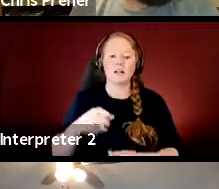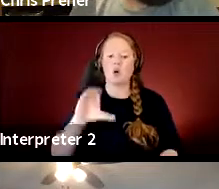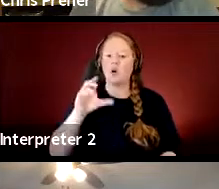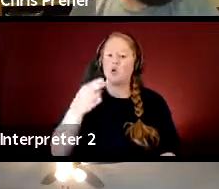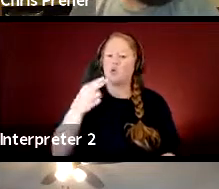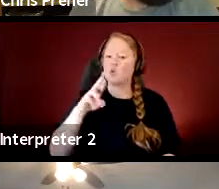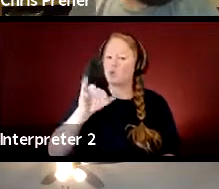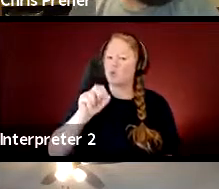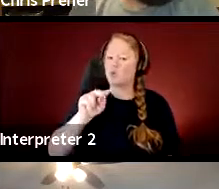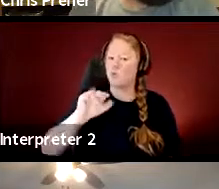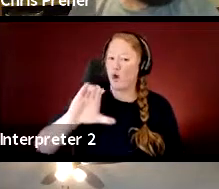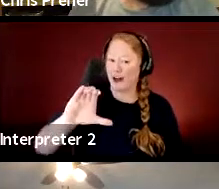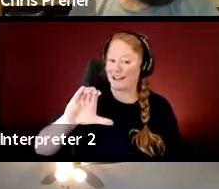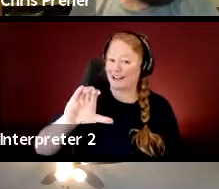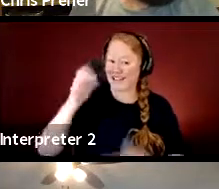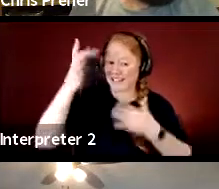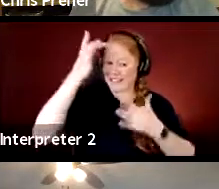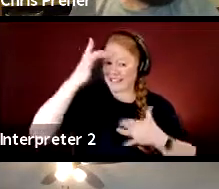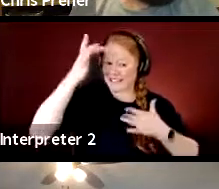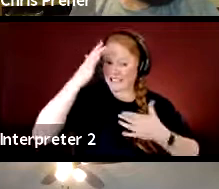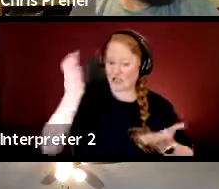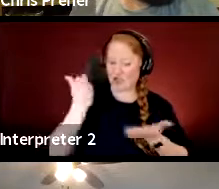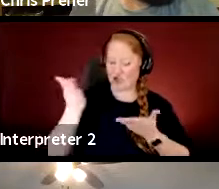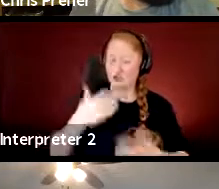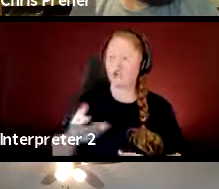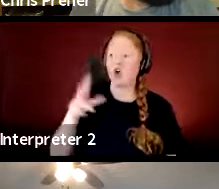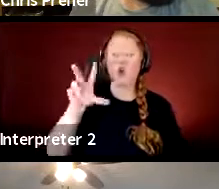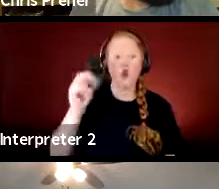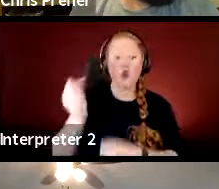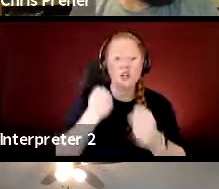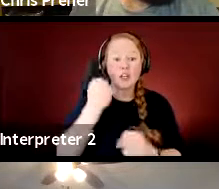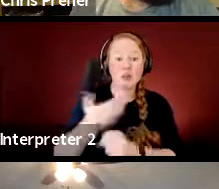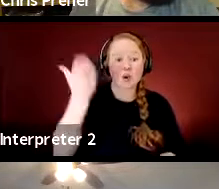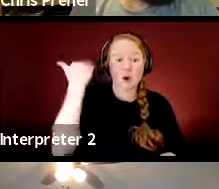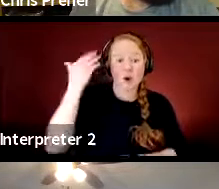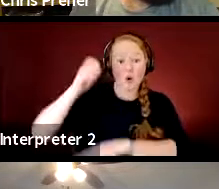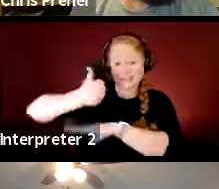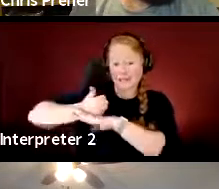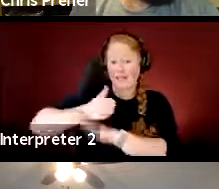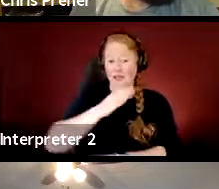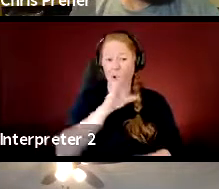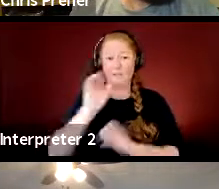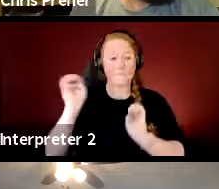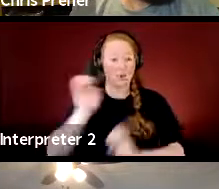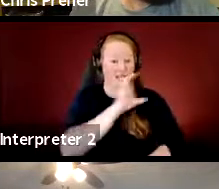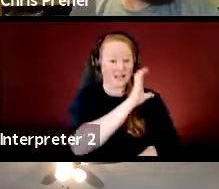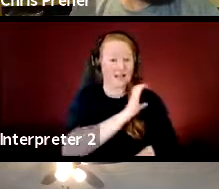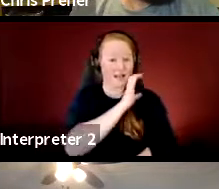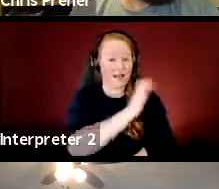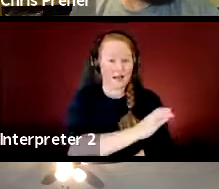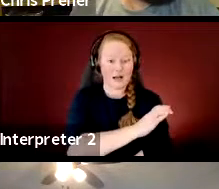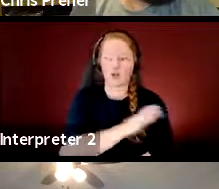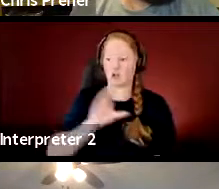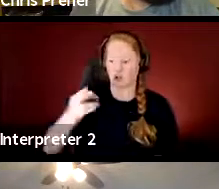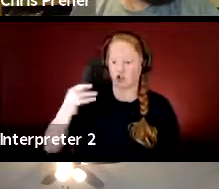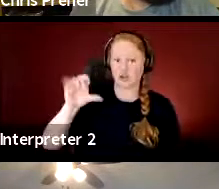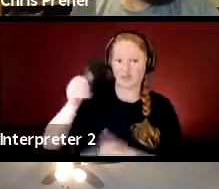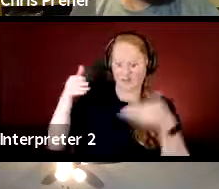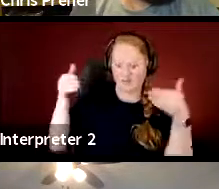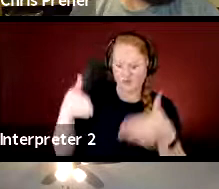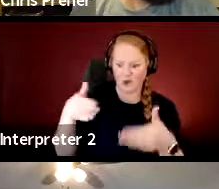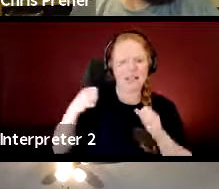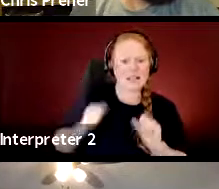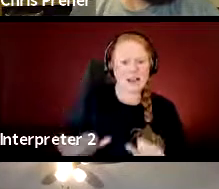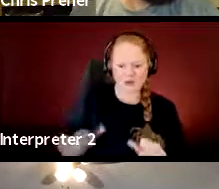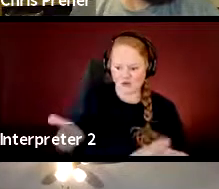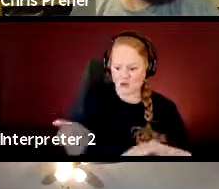30 years ago, Mrs. Judy Bentley founded this nurse-managed community clinic. For decades, CHIPS Health and Wellness Center has focused its efforts on providing those